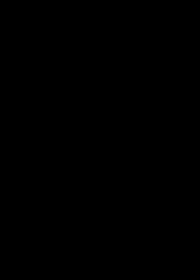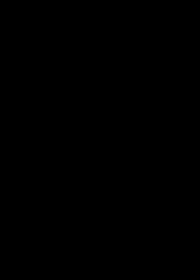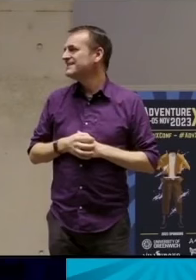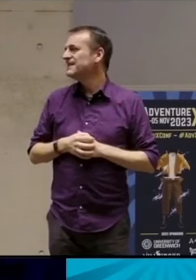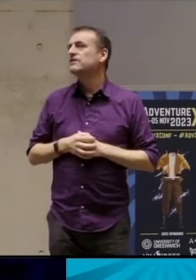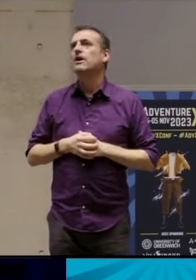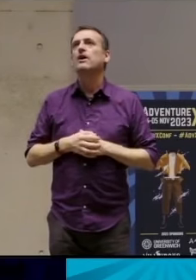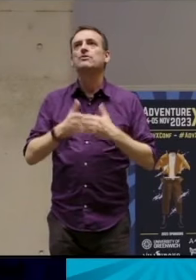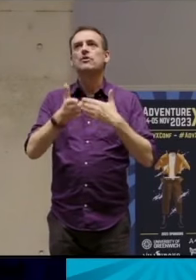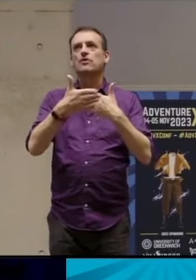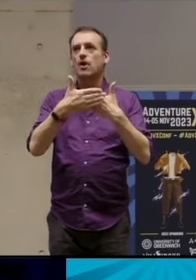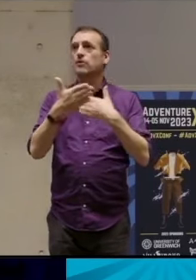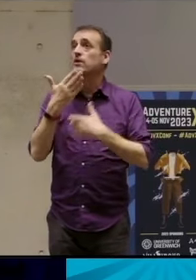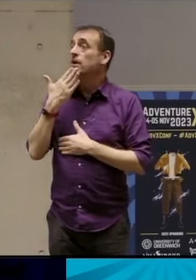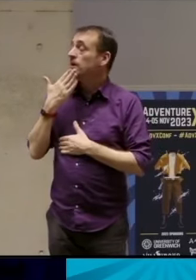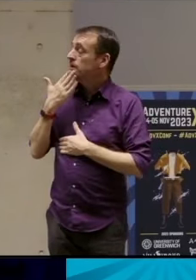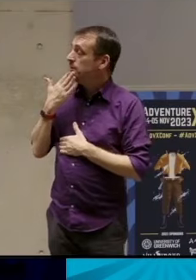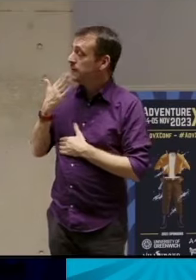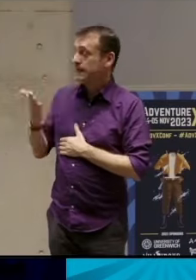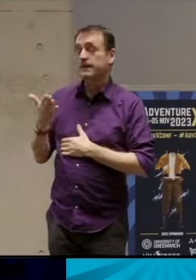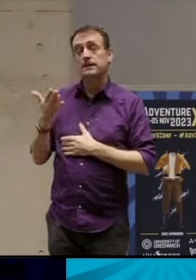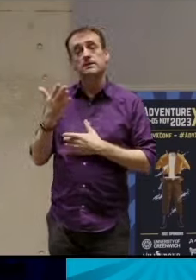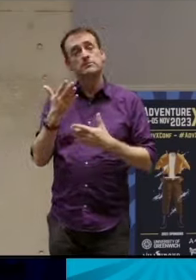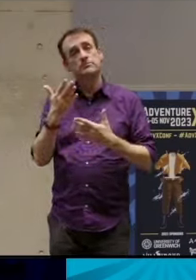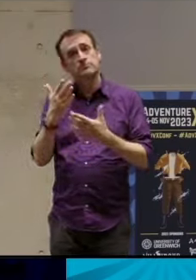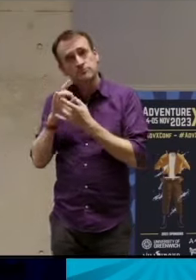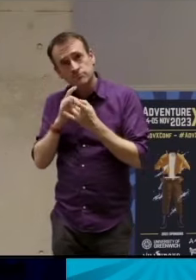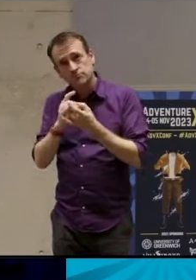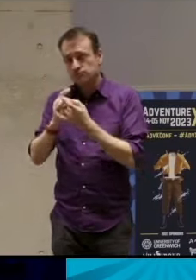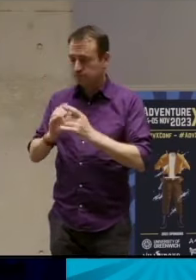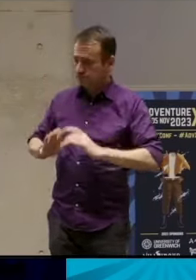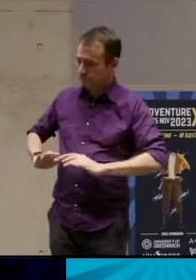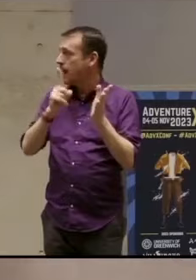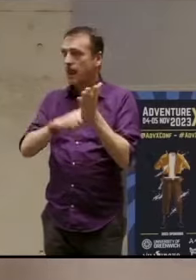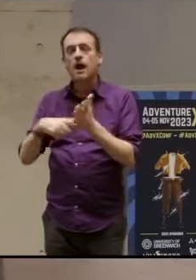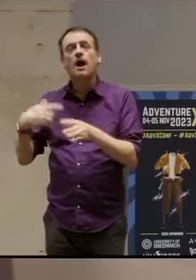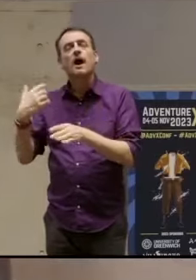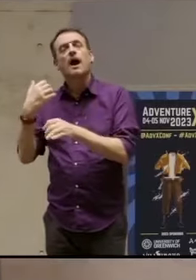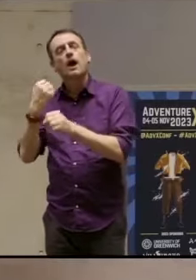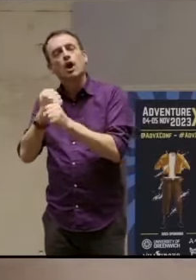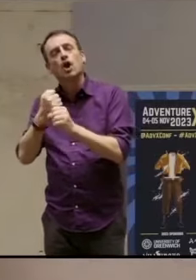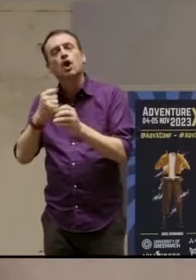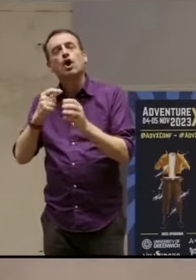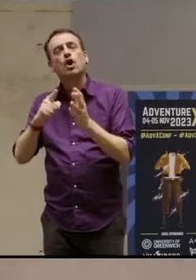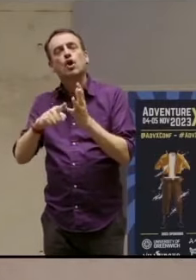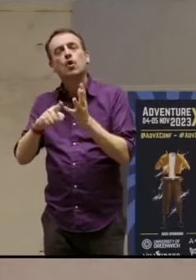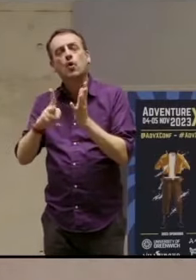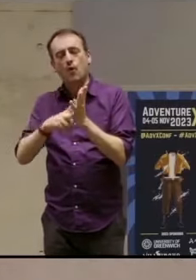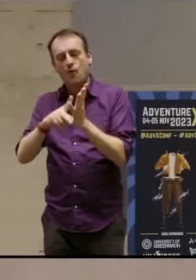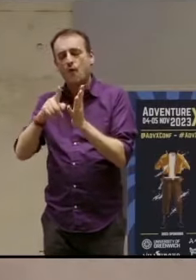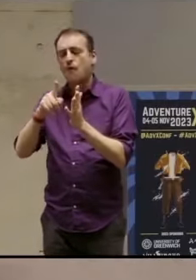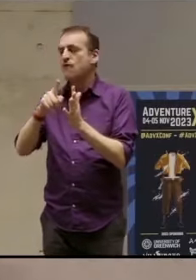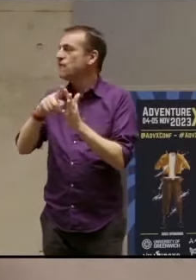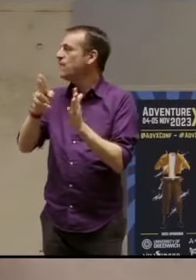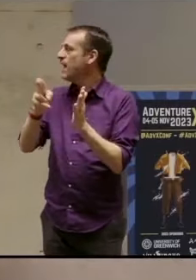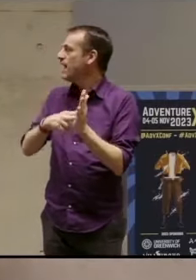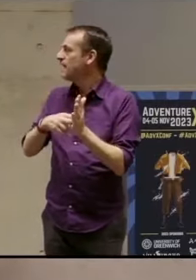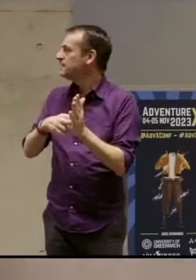Please put your hands together for Can Aral and Güven Çatak. Thank you. Thank